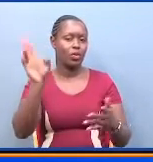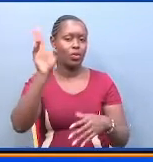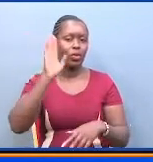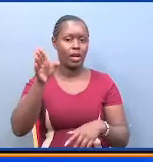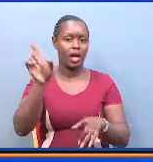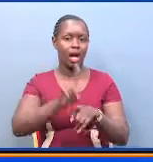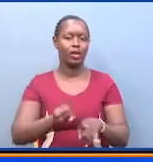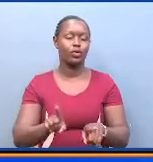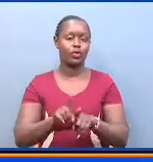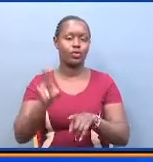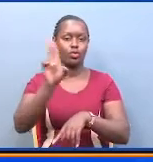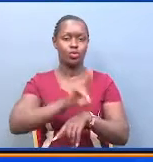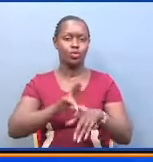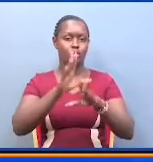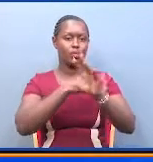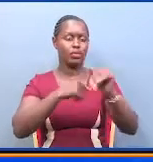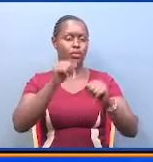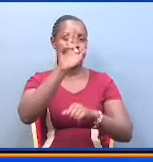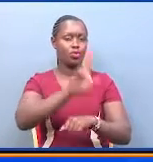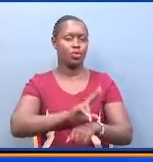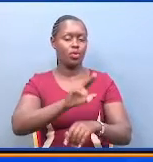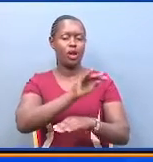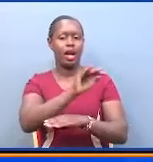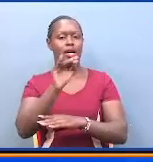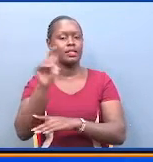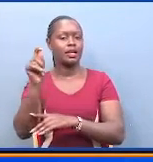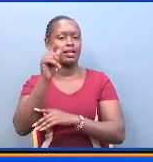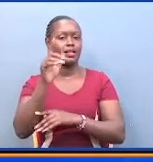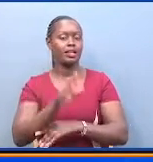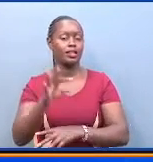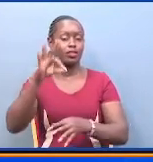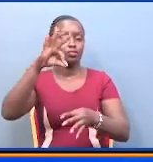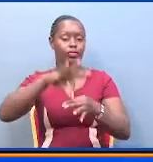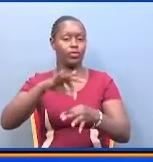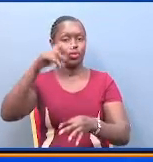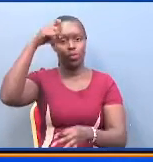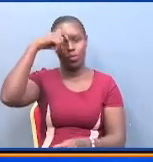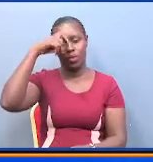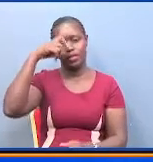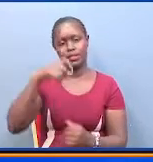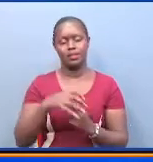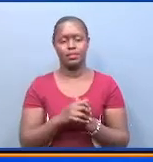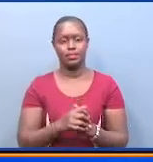a scapegoat, urging Kenyans to vote wisely on the 9th of August.